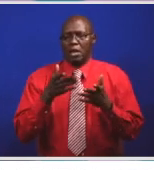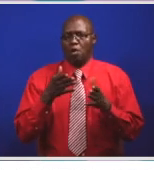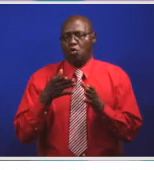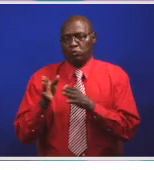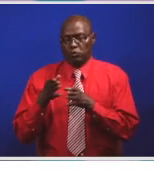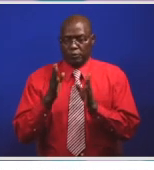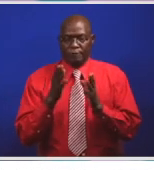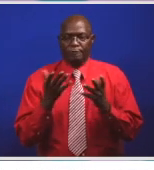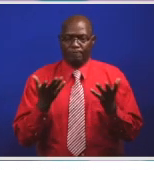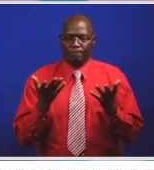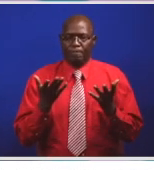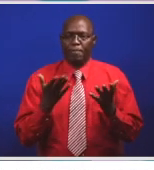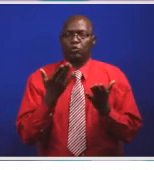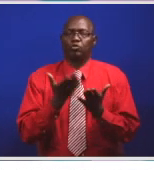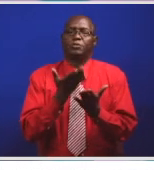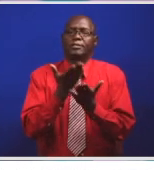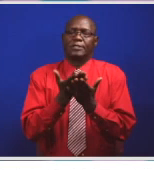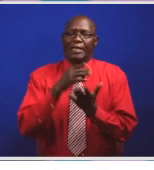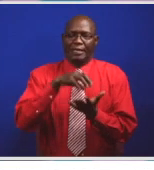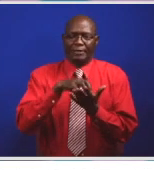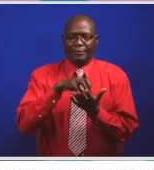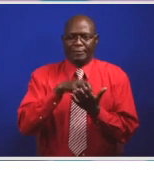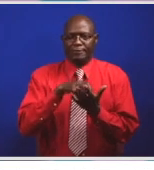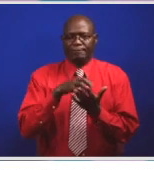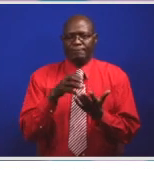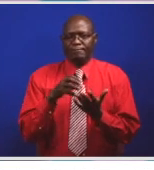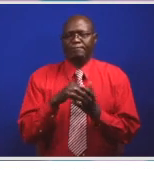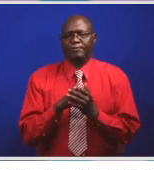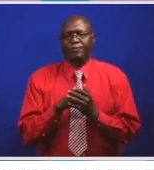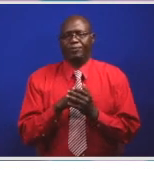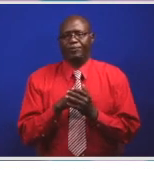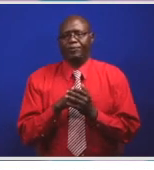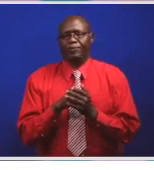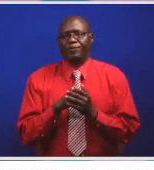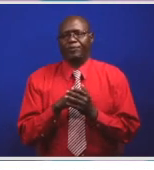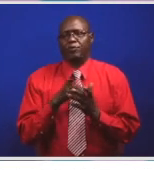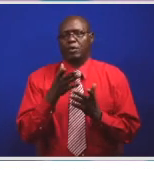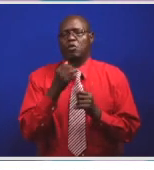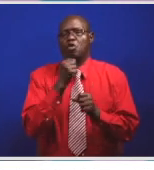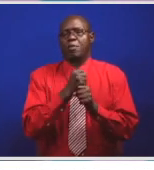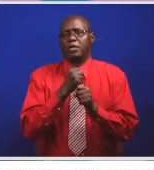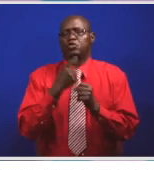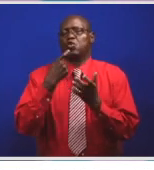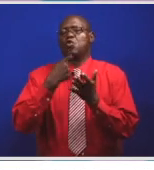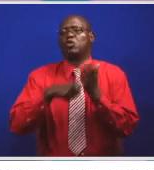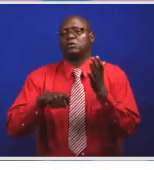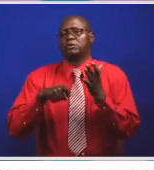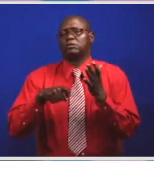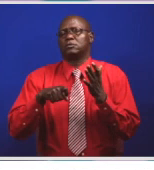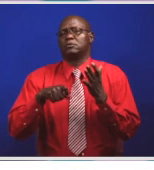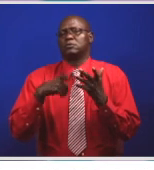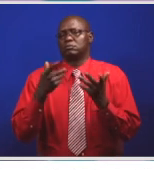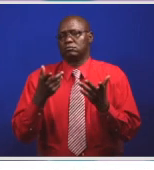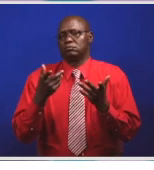opportunity to present a case of the operational costs of running